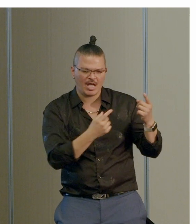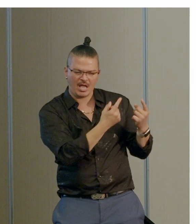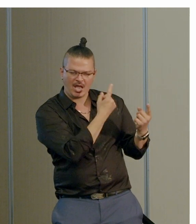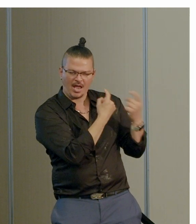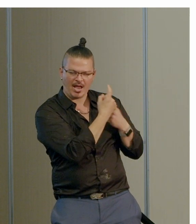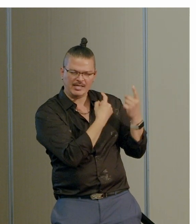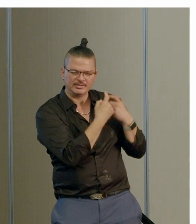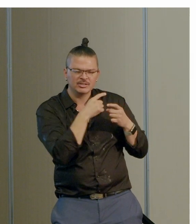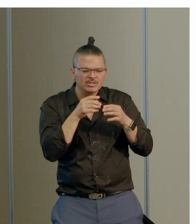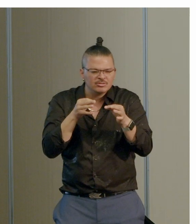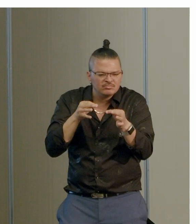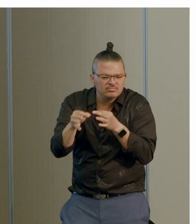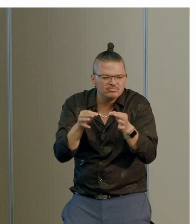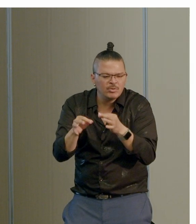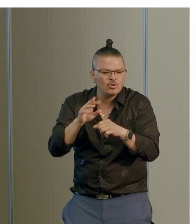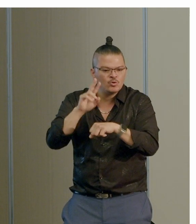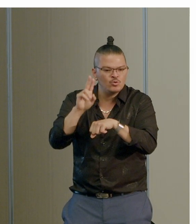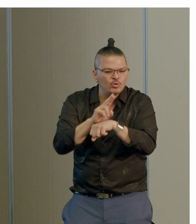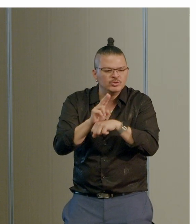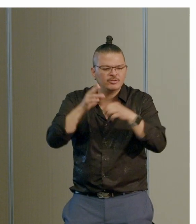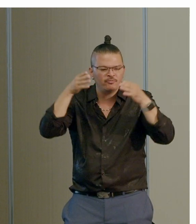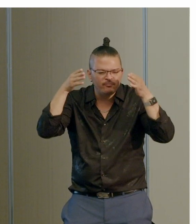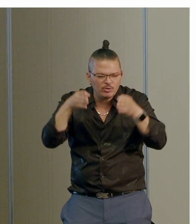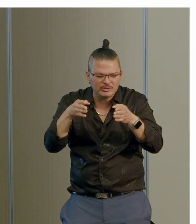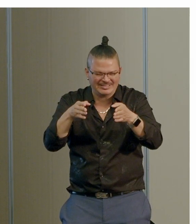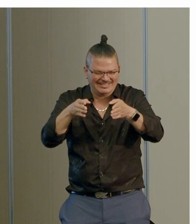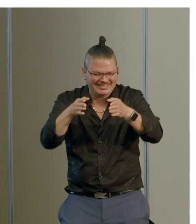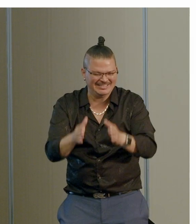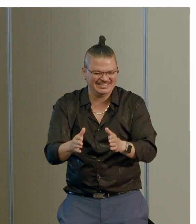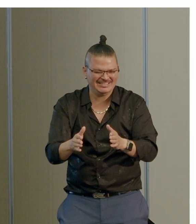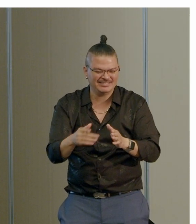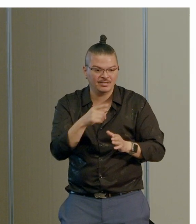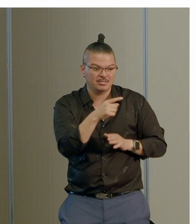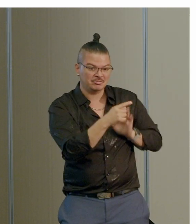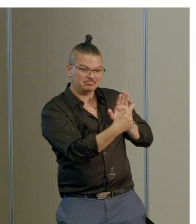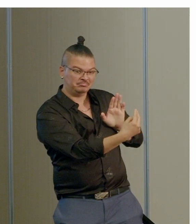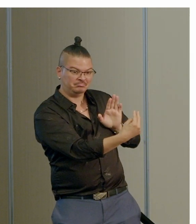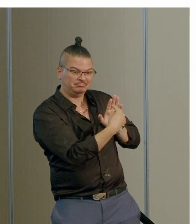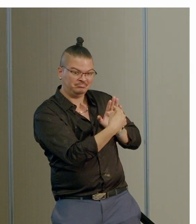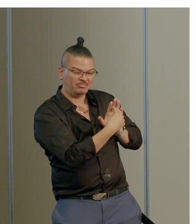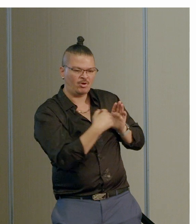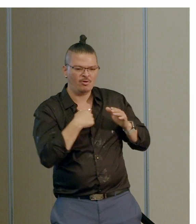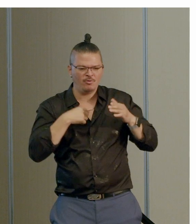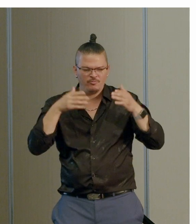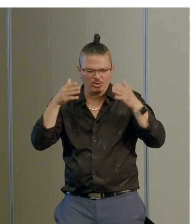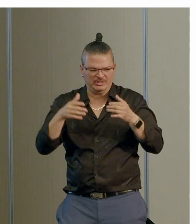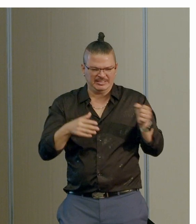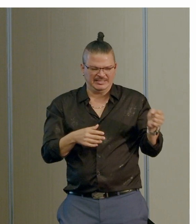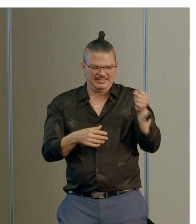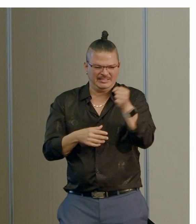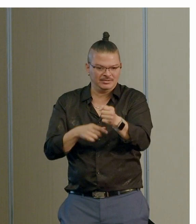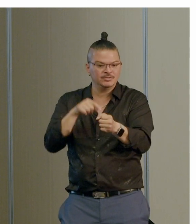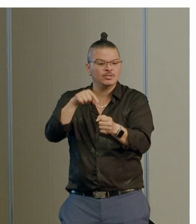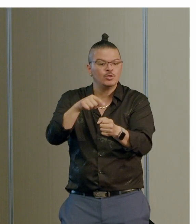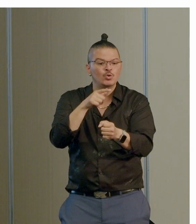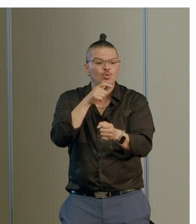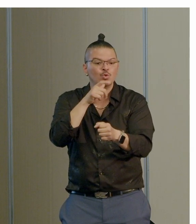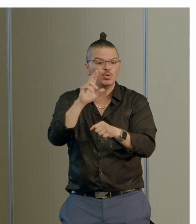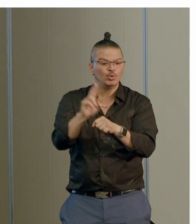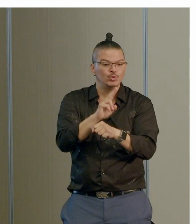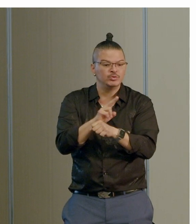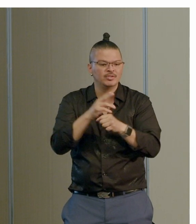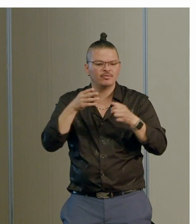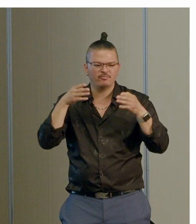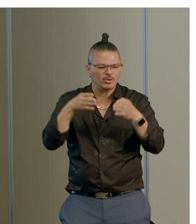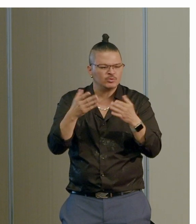user-centered design process. And user-centered design puts the user in the center of your project. And so user-centered